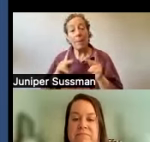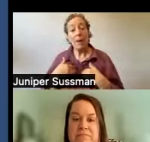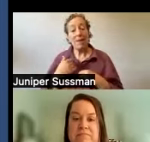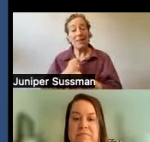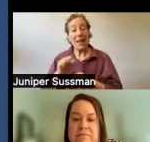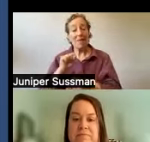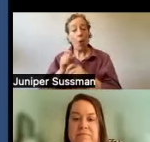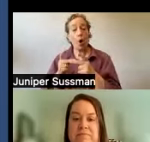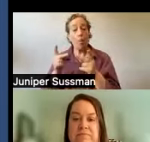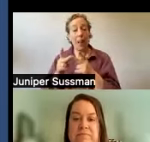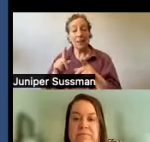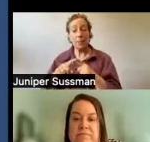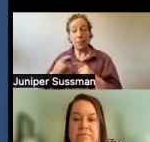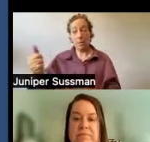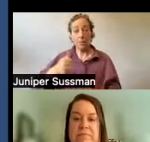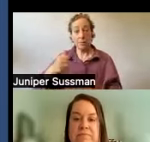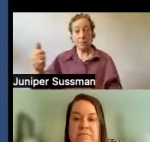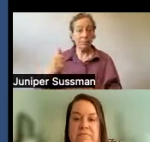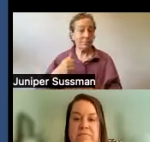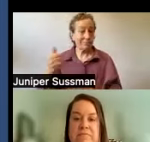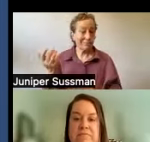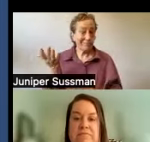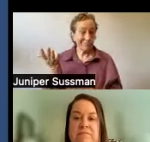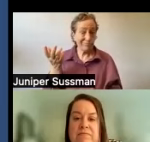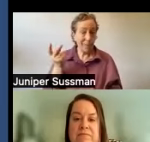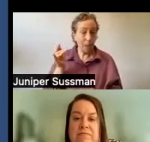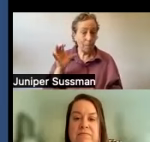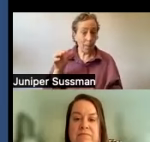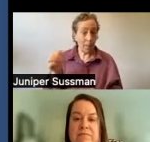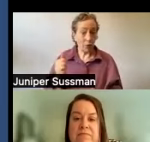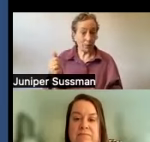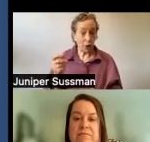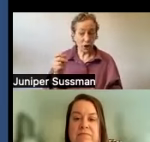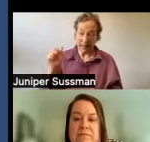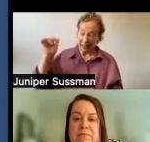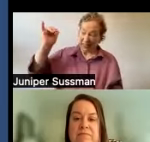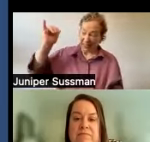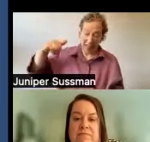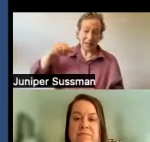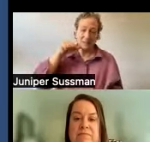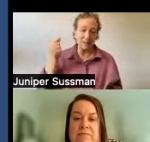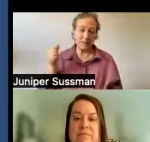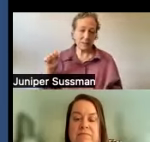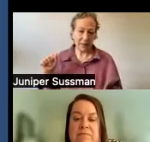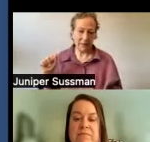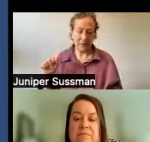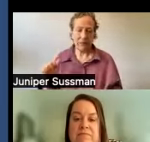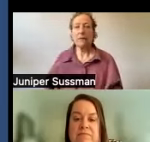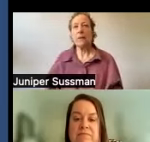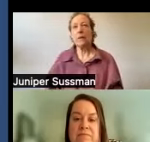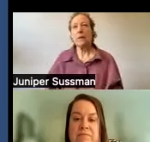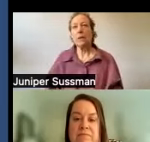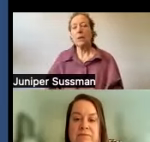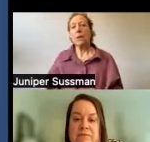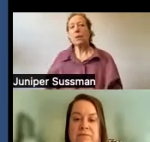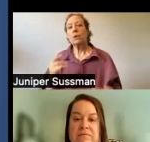can get to work is by using public transit, which they no longer feel that they can do. And so then you are back